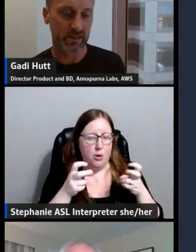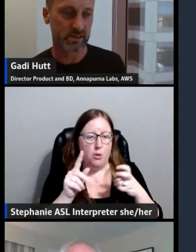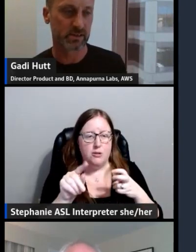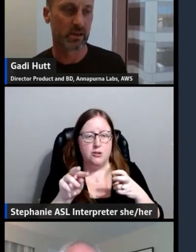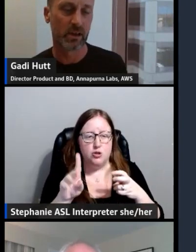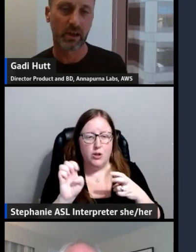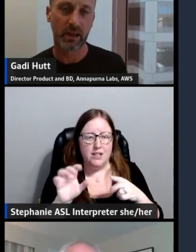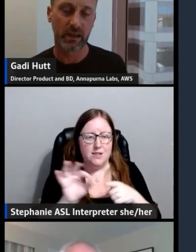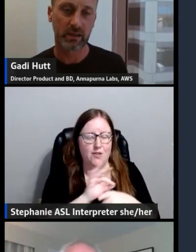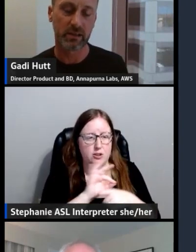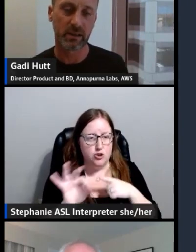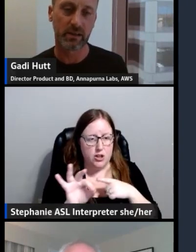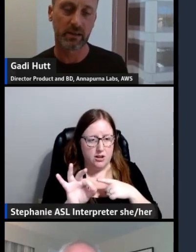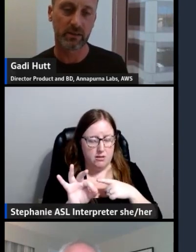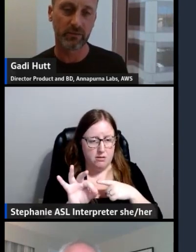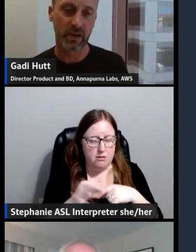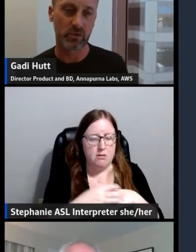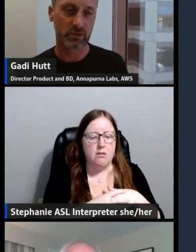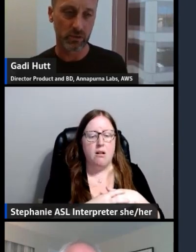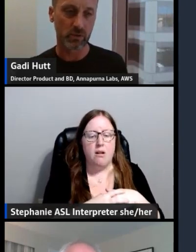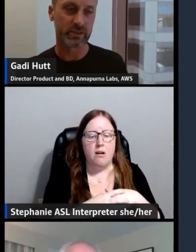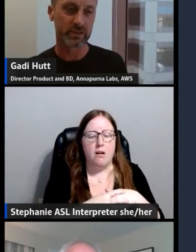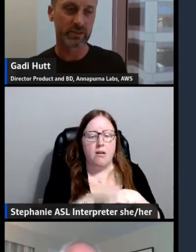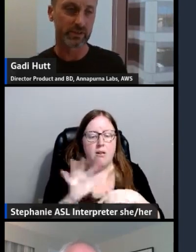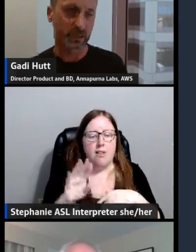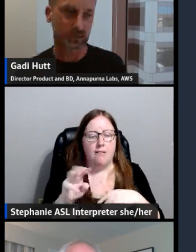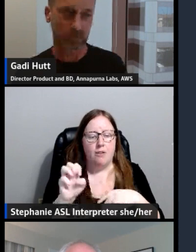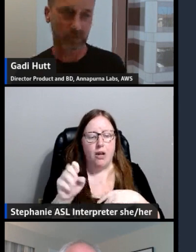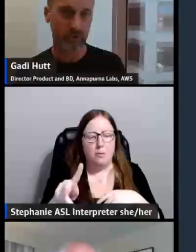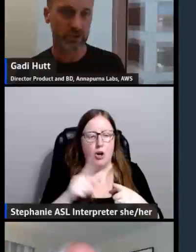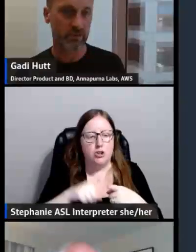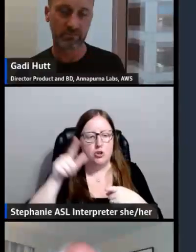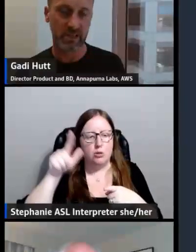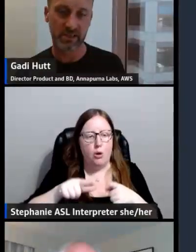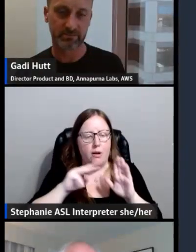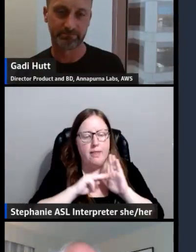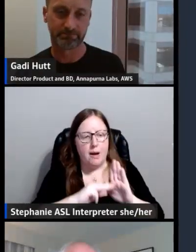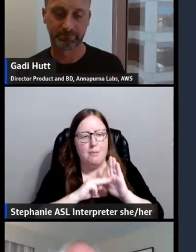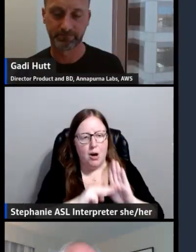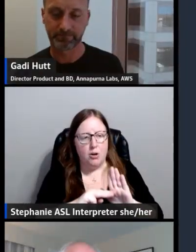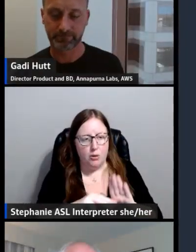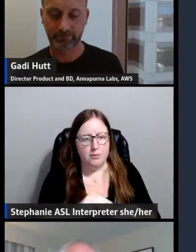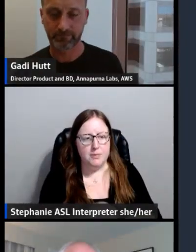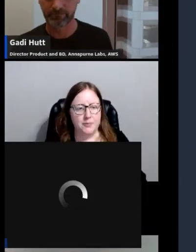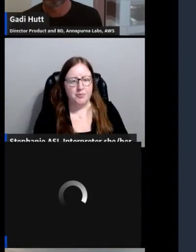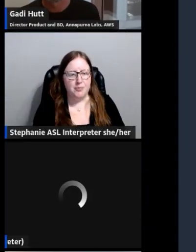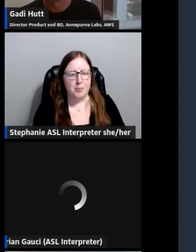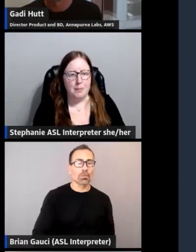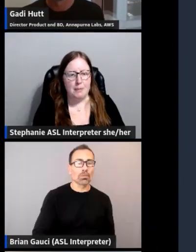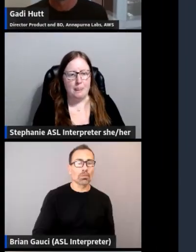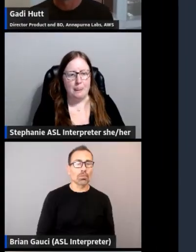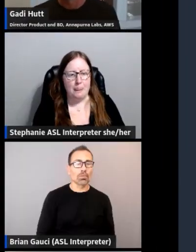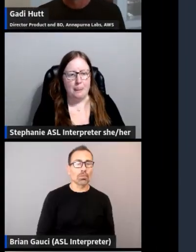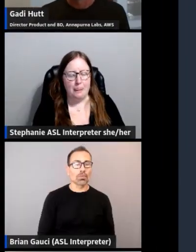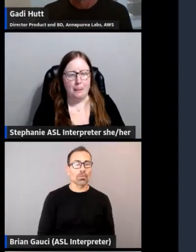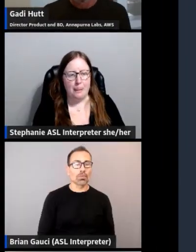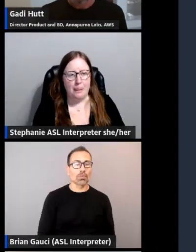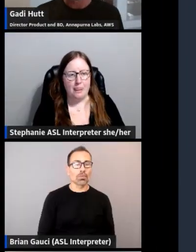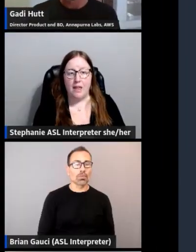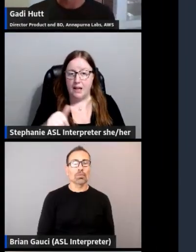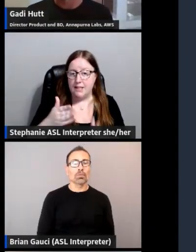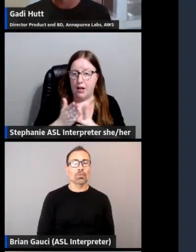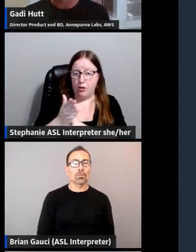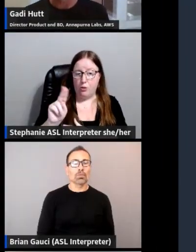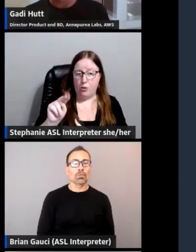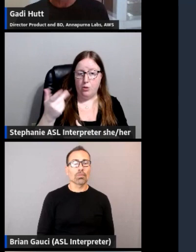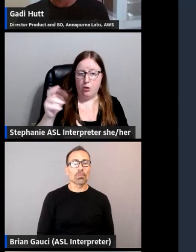basically tells the framework to lower that model into Inferentia. That's it. This is all done through Neuron? This is